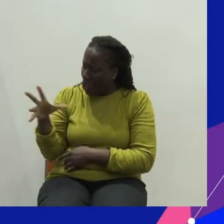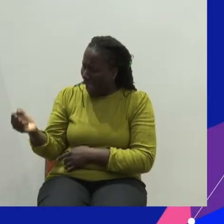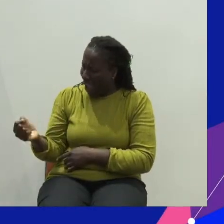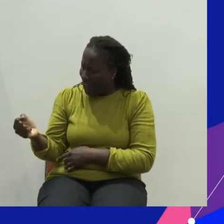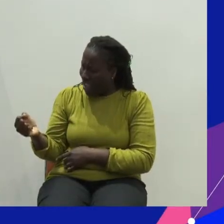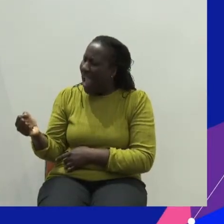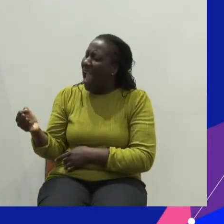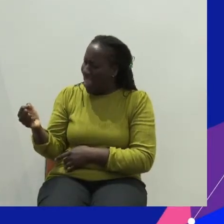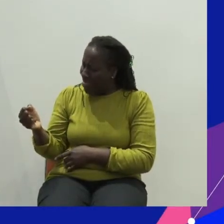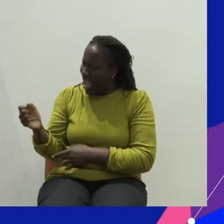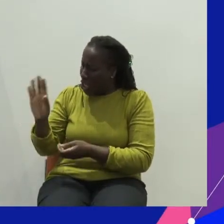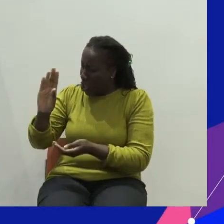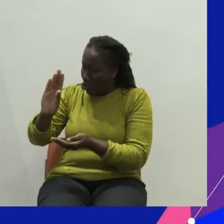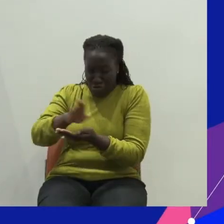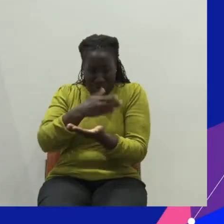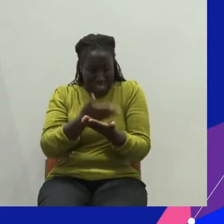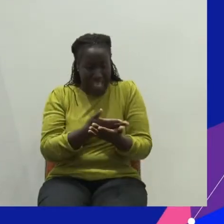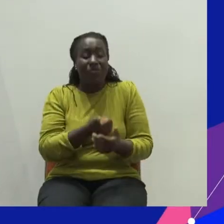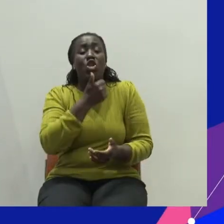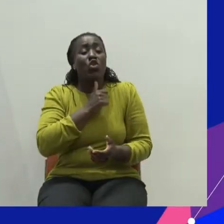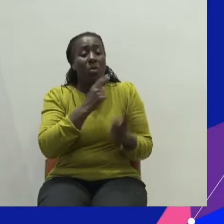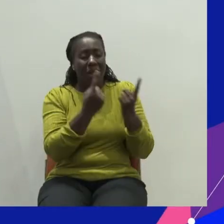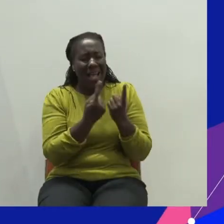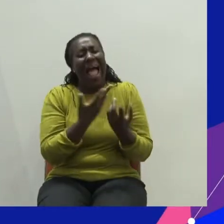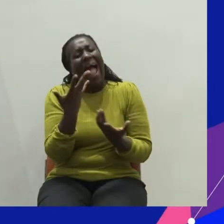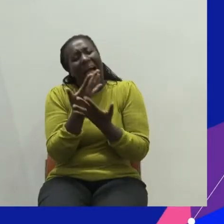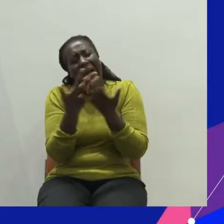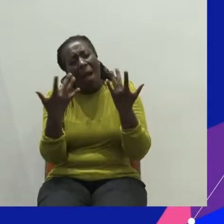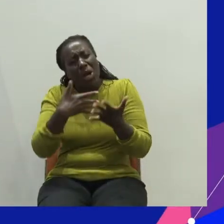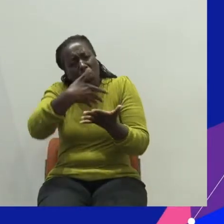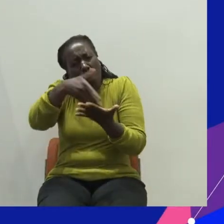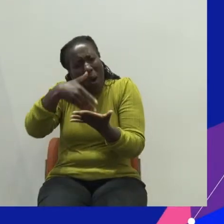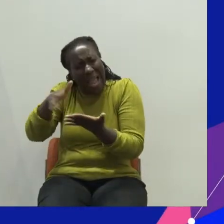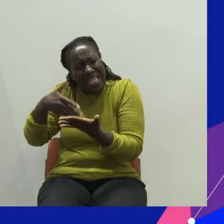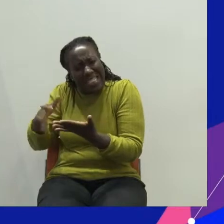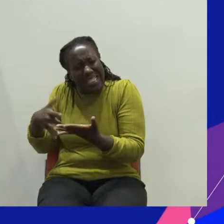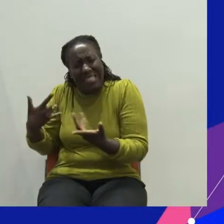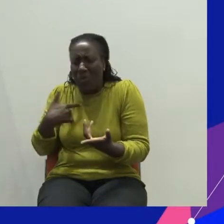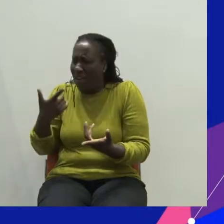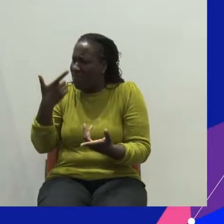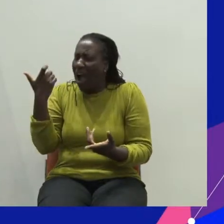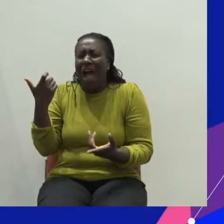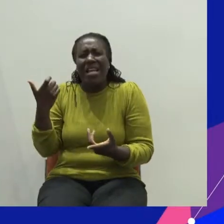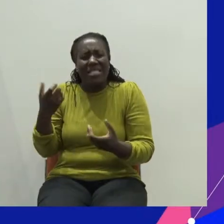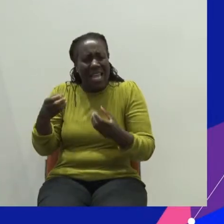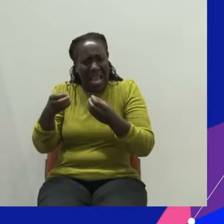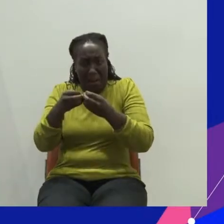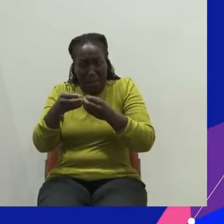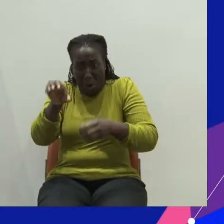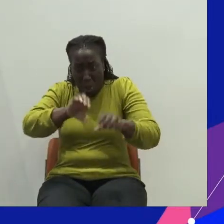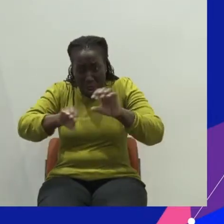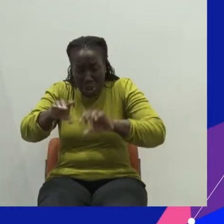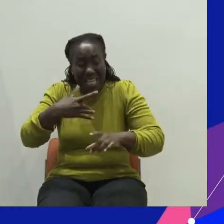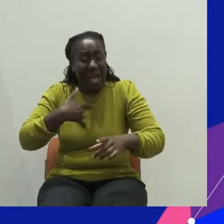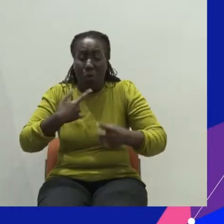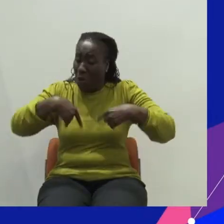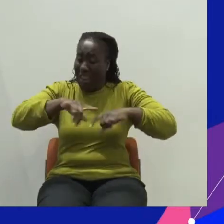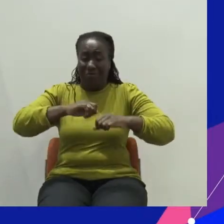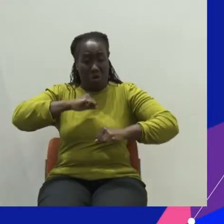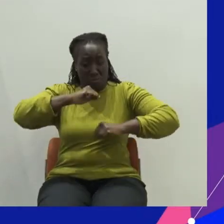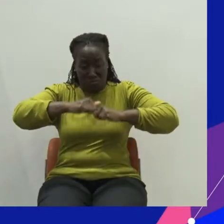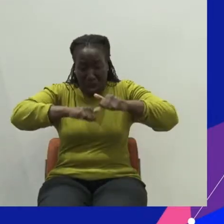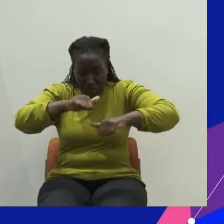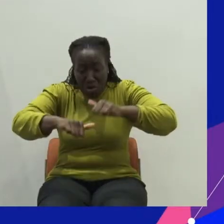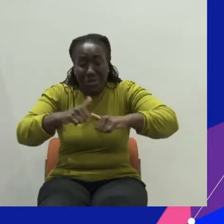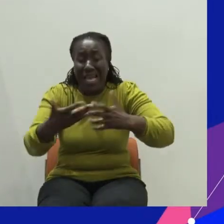much waste are we going to be making with this engineering biology, synthetic biology, that we're going to have to process and deal with in some way? Yep.